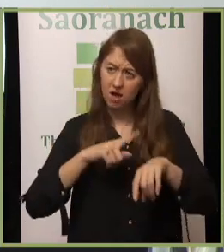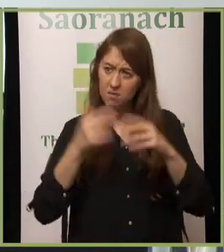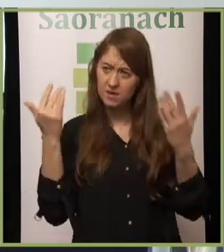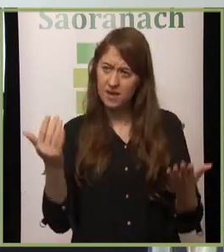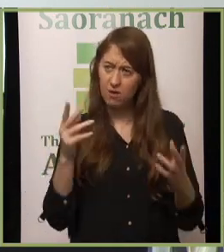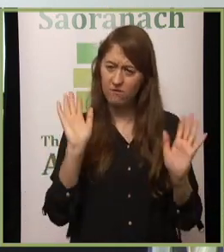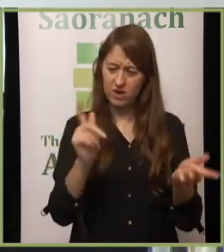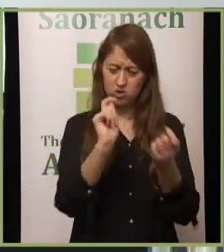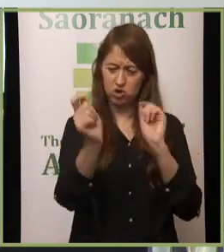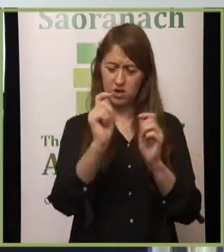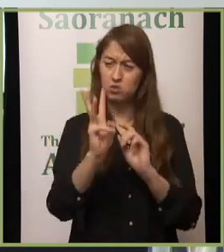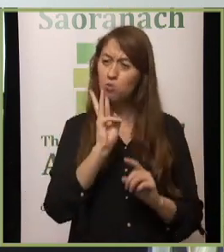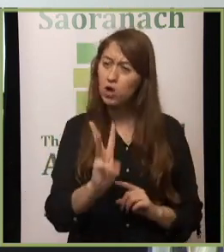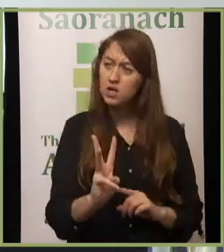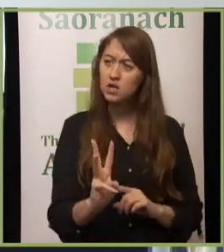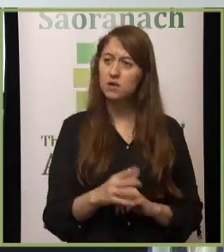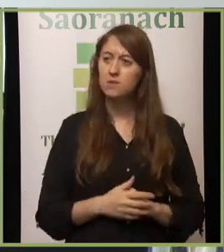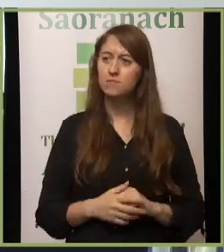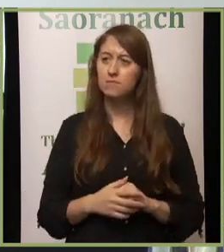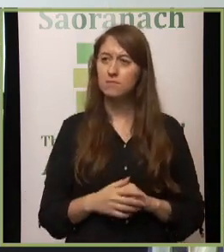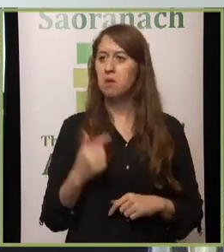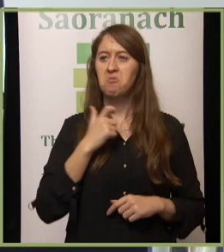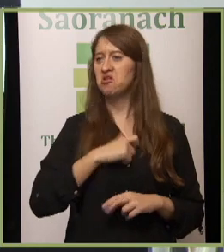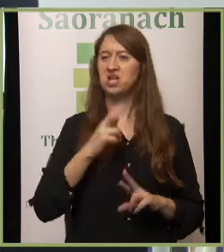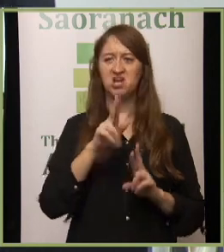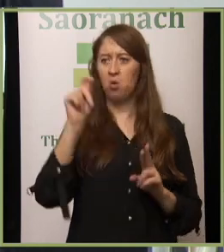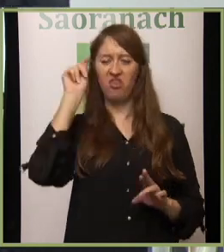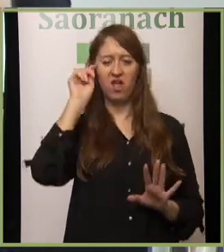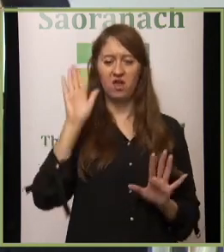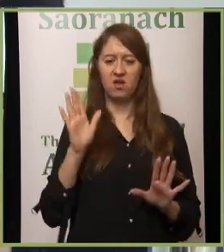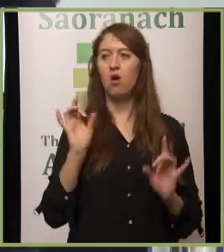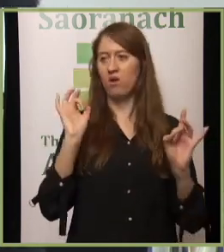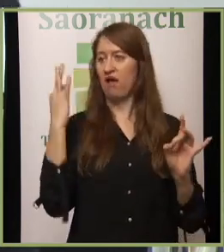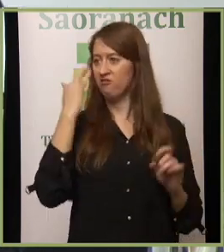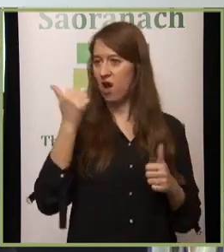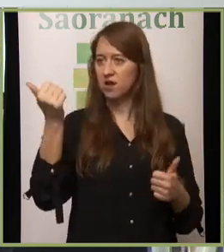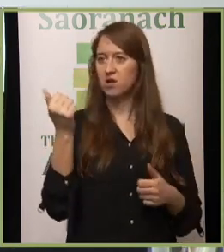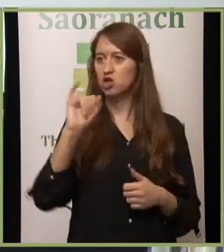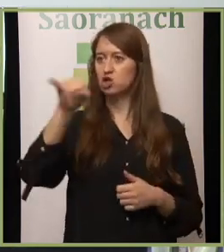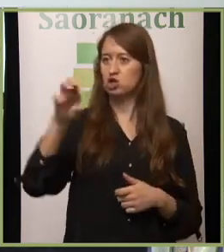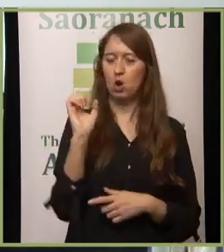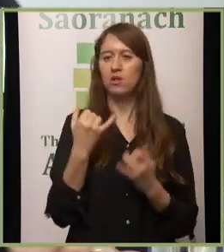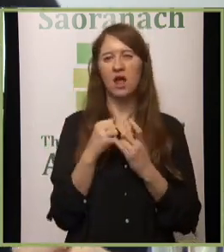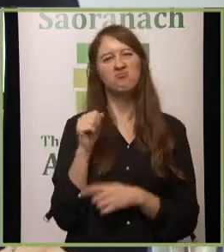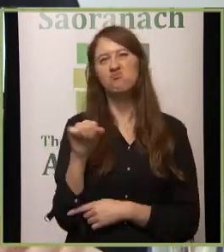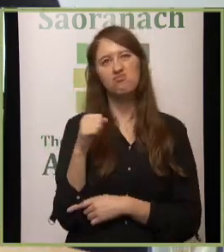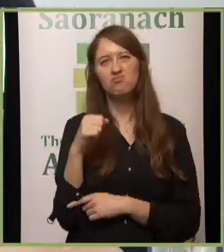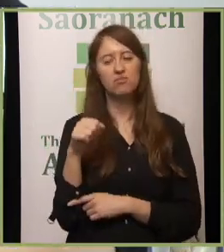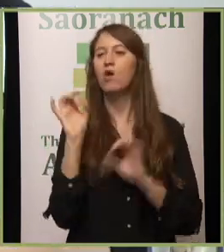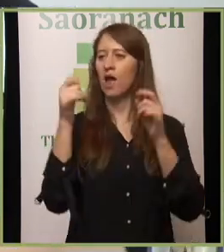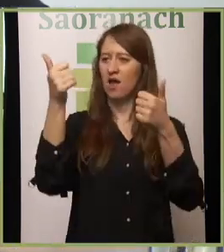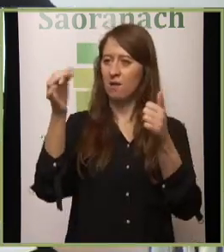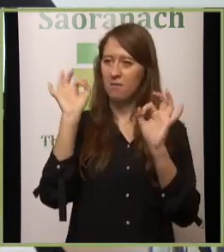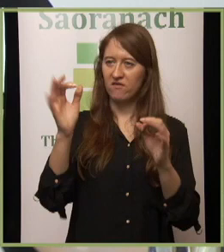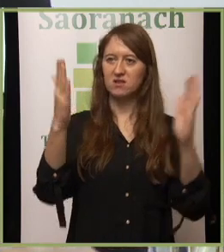have reworded it? I personally don't think so. No, that's fine. Joe's shaking his head. Great. Thank you, Joe. Okay,